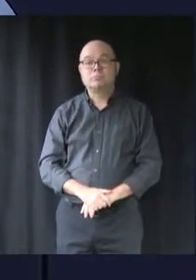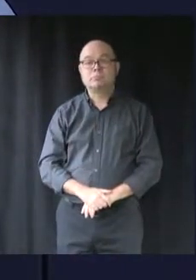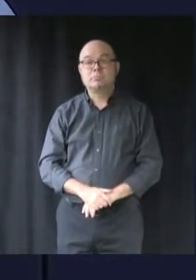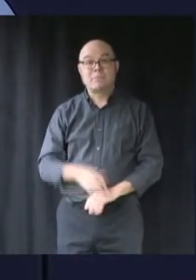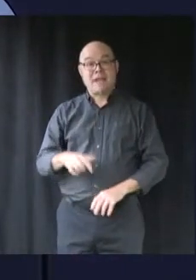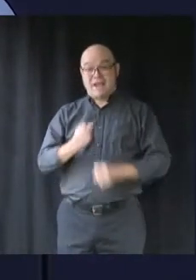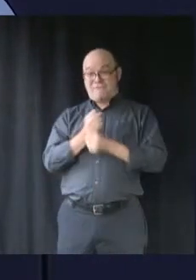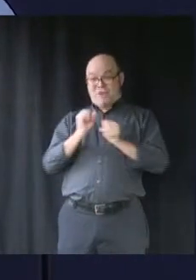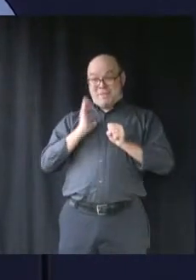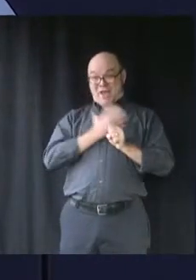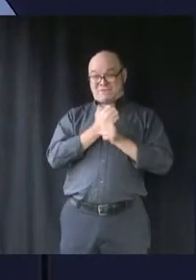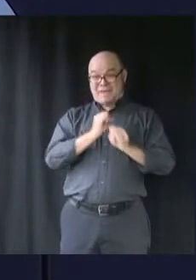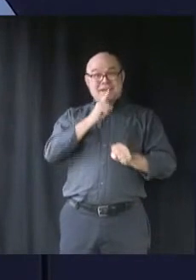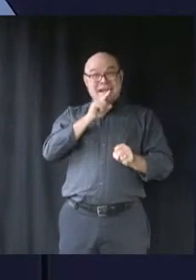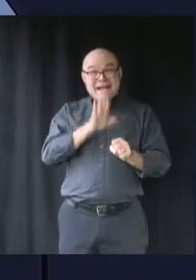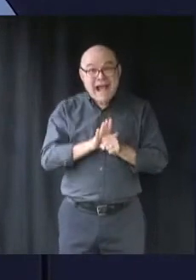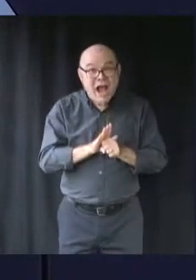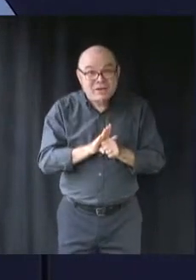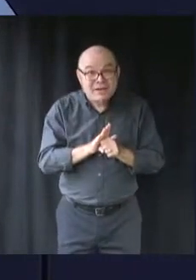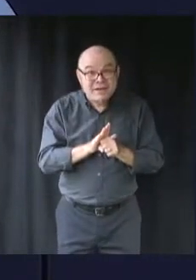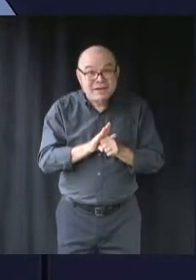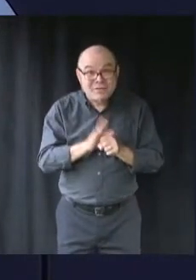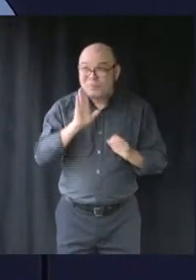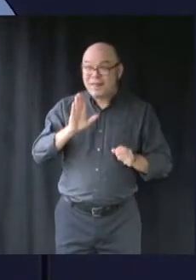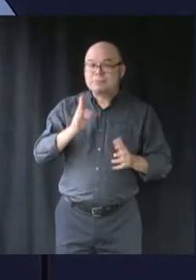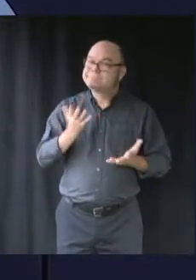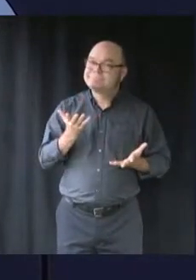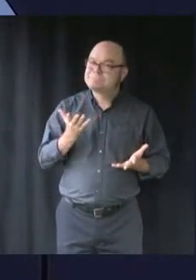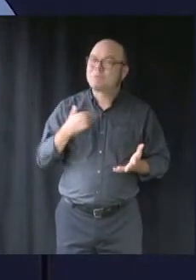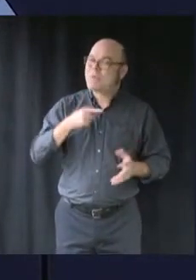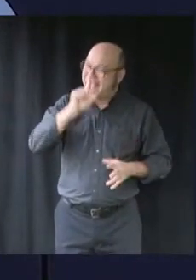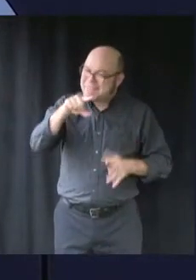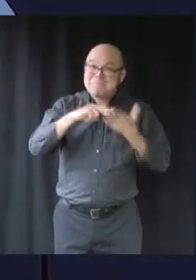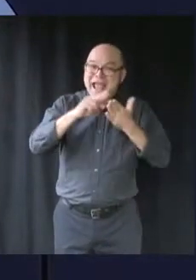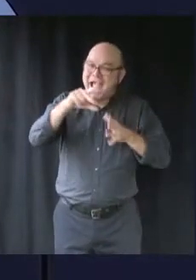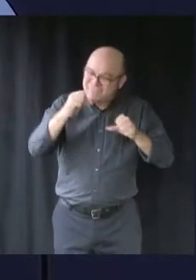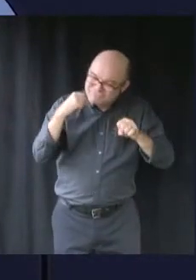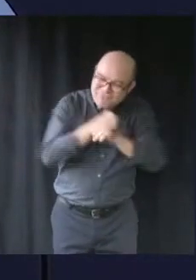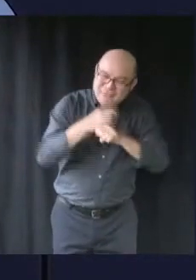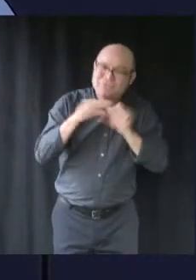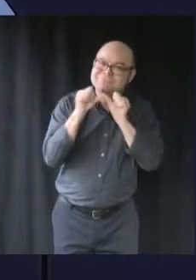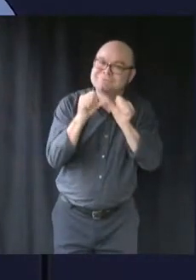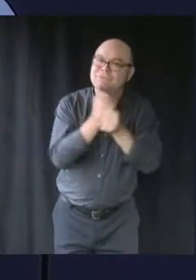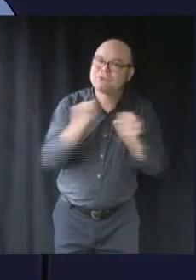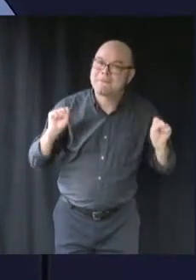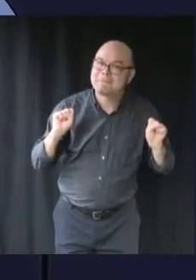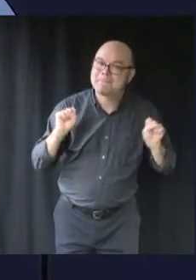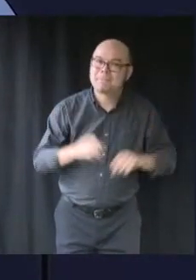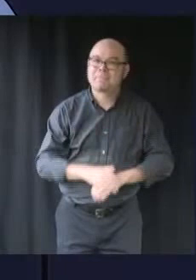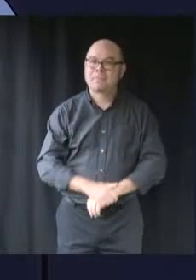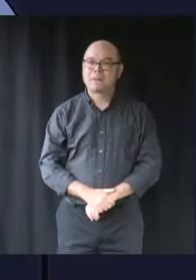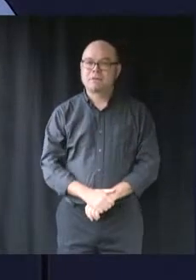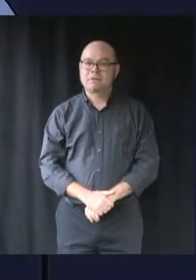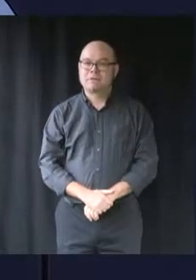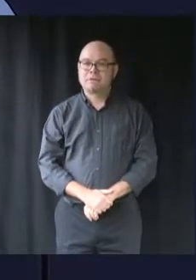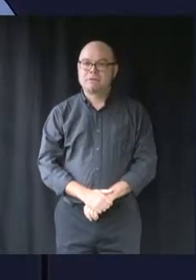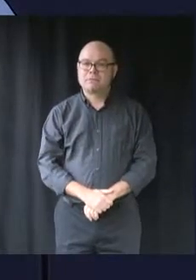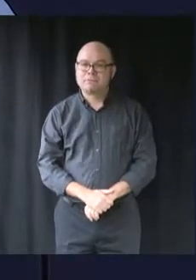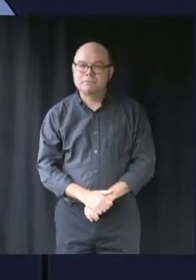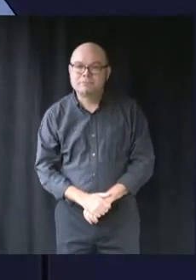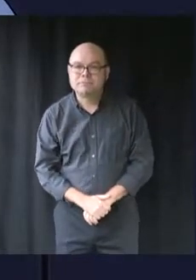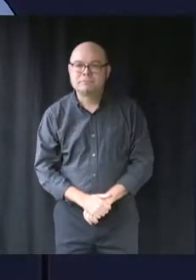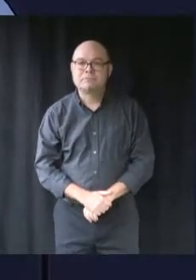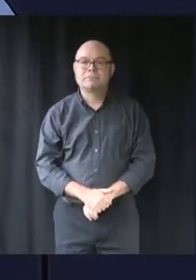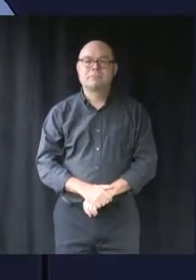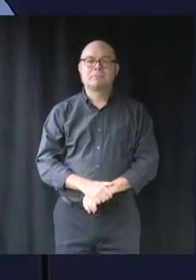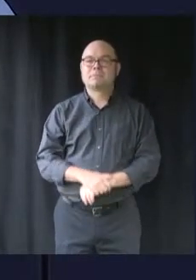it. In those letters from Tom Dodd to his dear wife, Grace, reflecting his service at Nuremberg, he